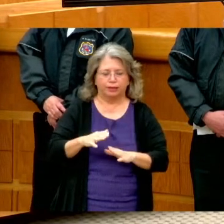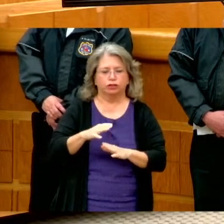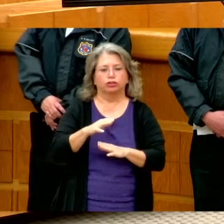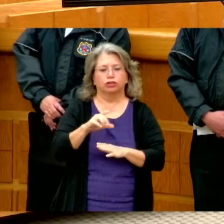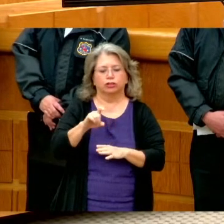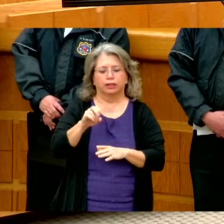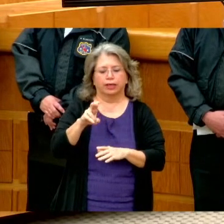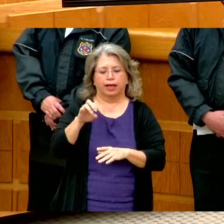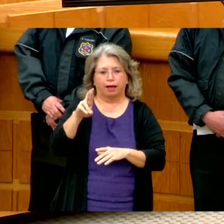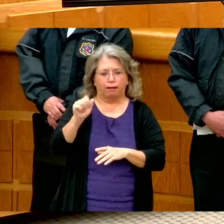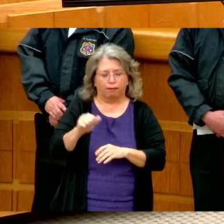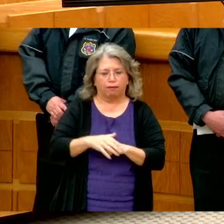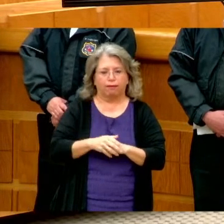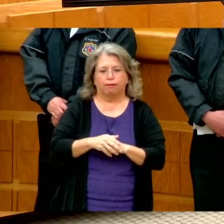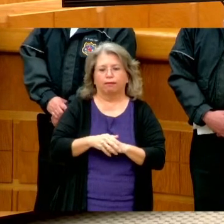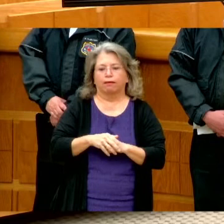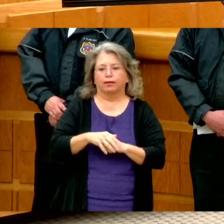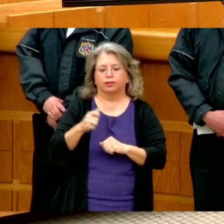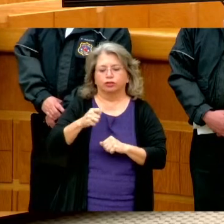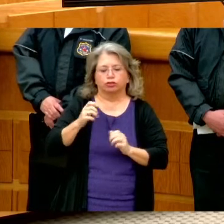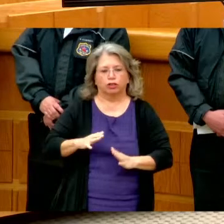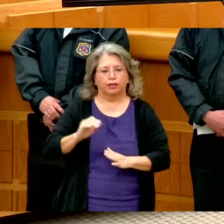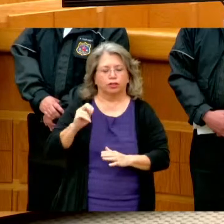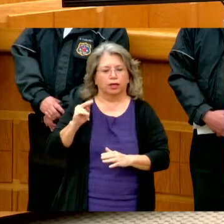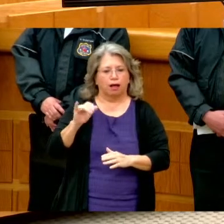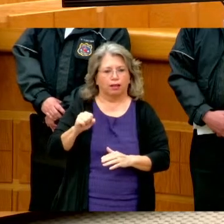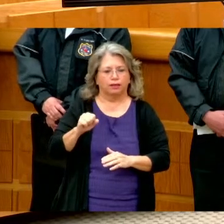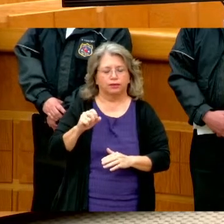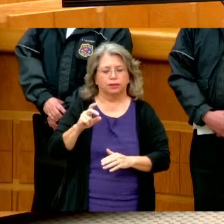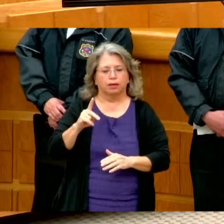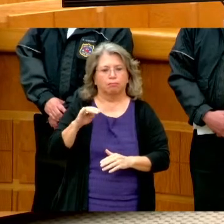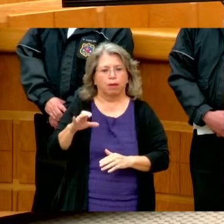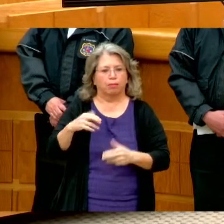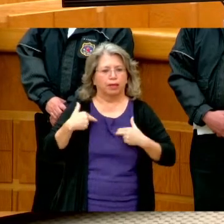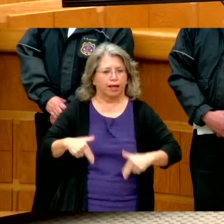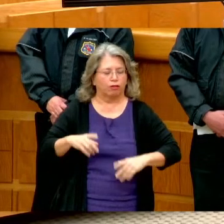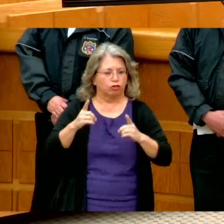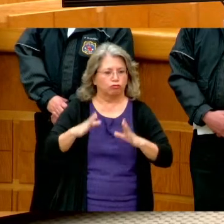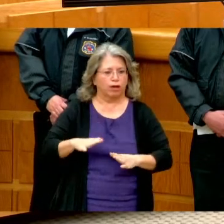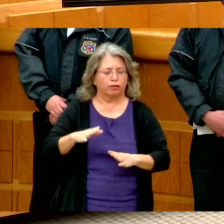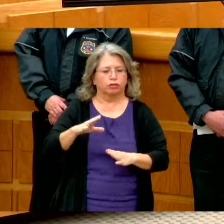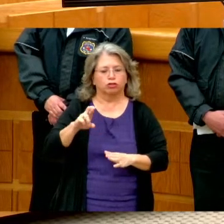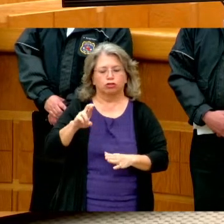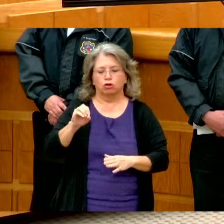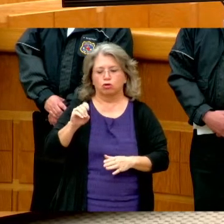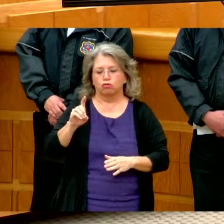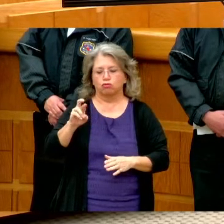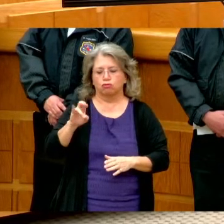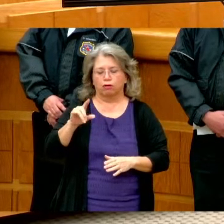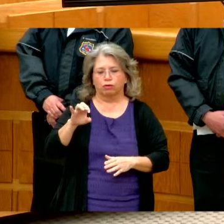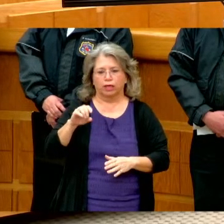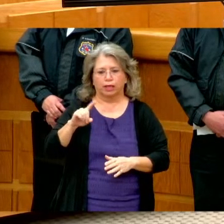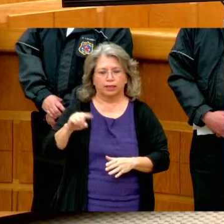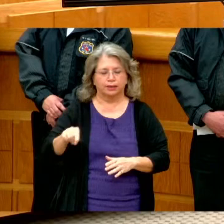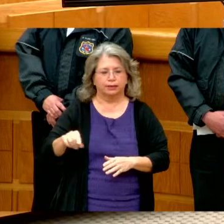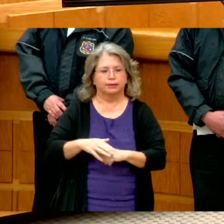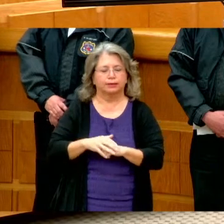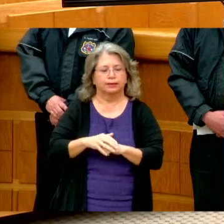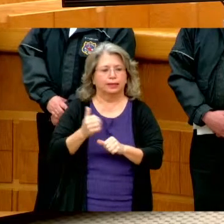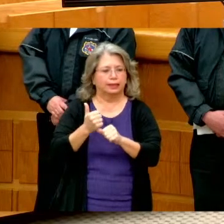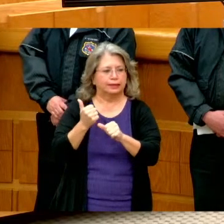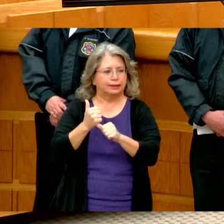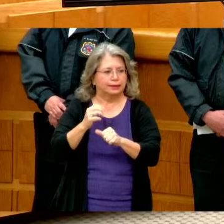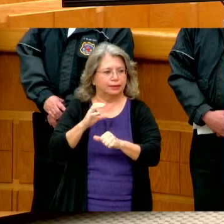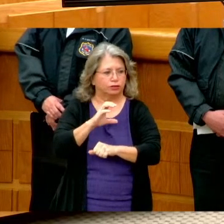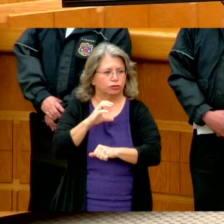Canales, Public Health Director Annette Rodriguez, and Deputy Fire Chief Richie Quintero, and Assistant Fire Chief Ken